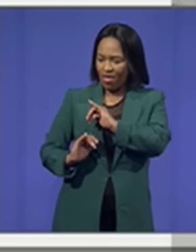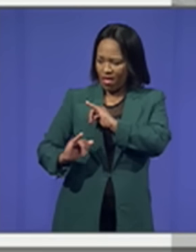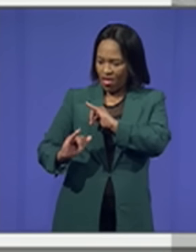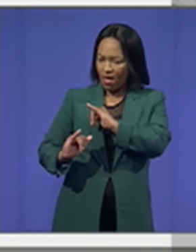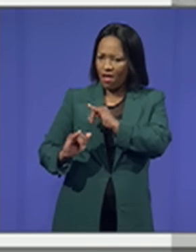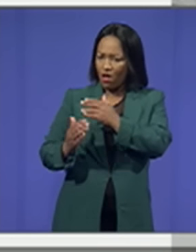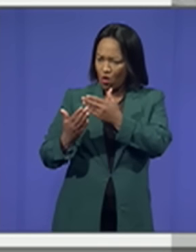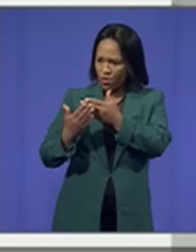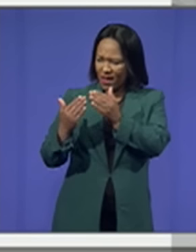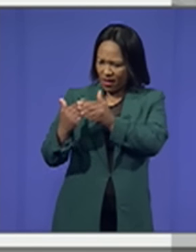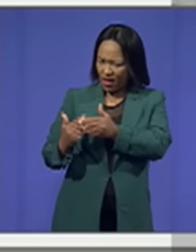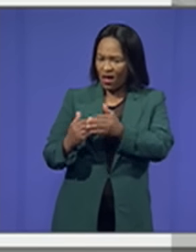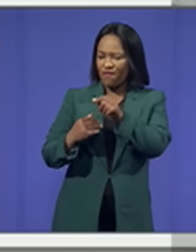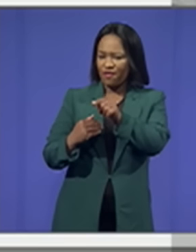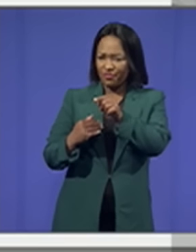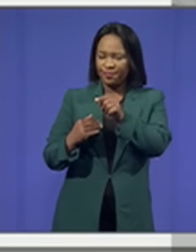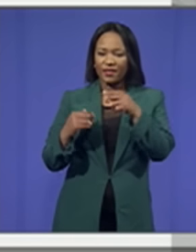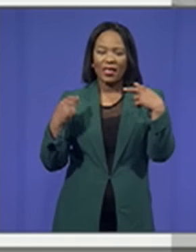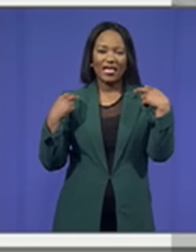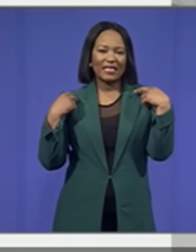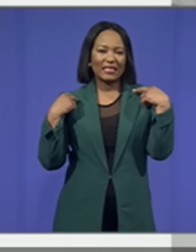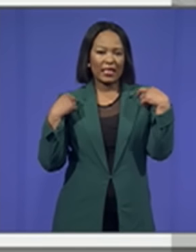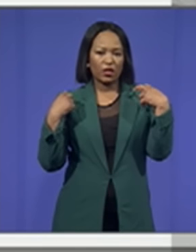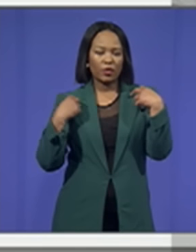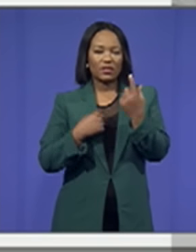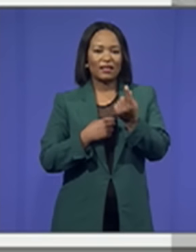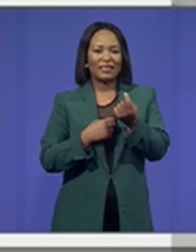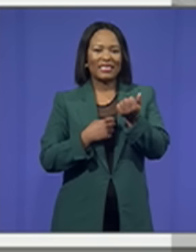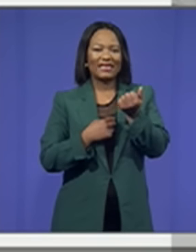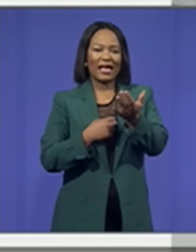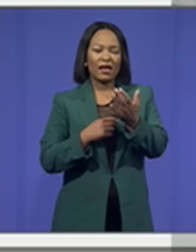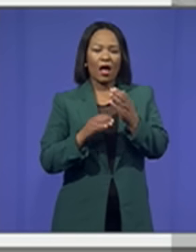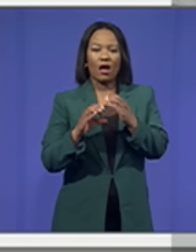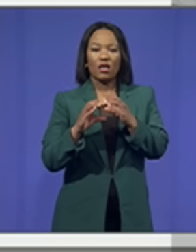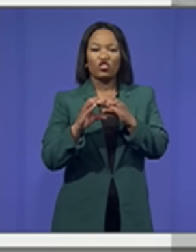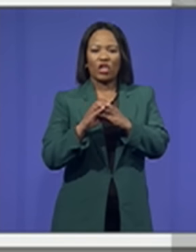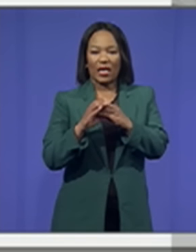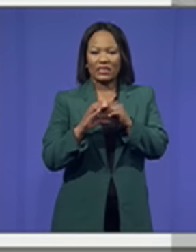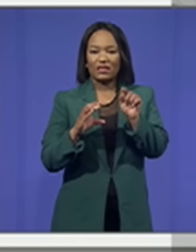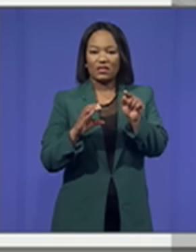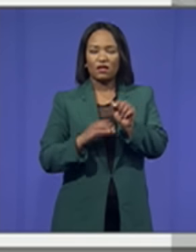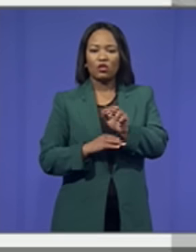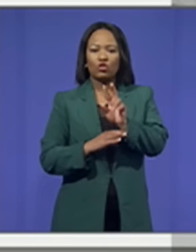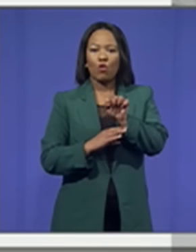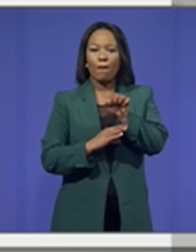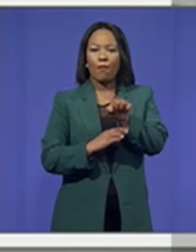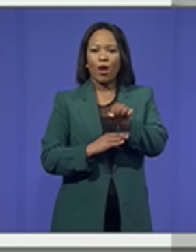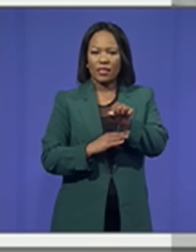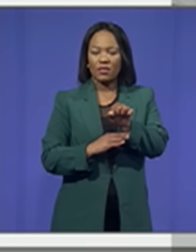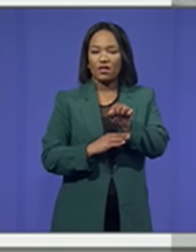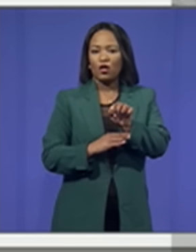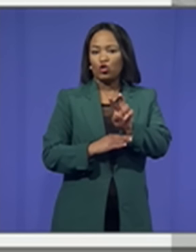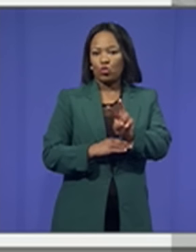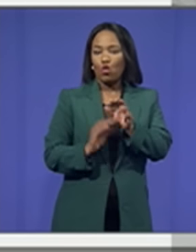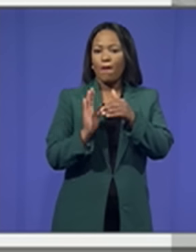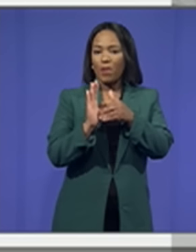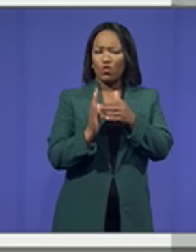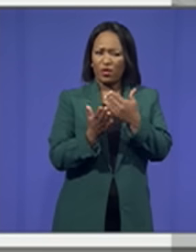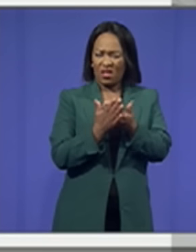care of you. There is a security tender at Checkers worth 2.2 million every month and we can give it to